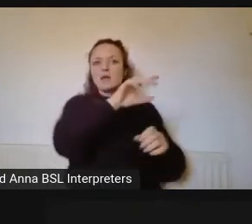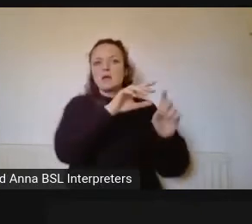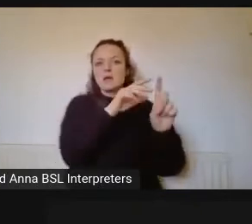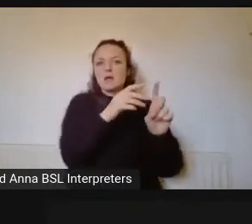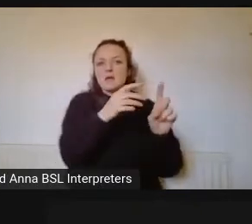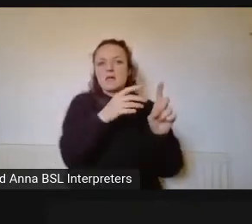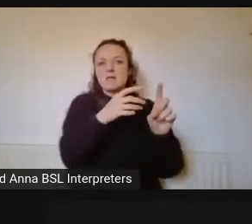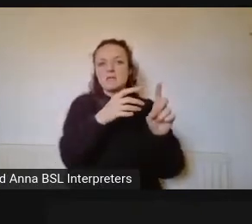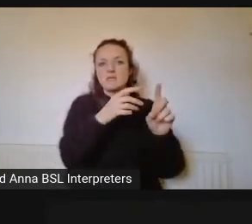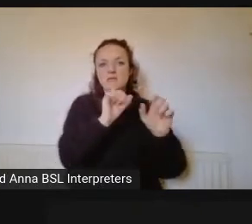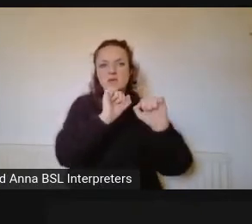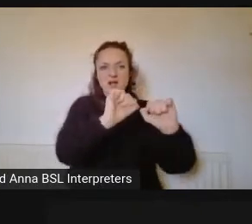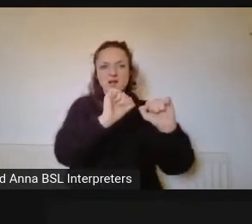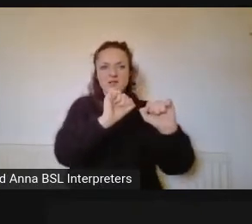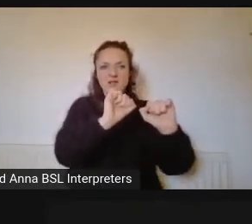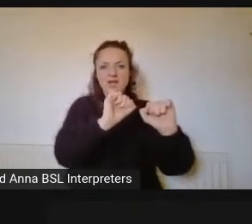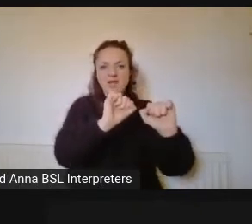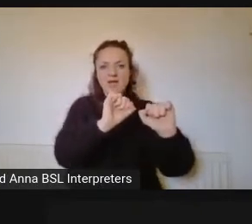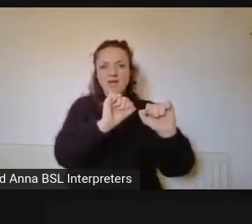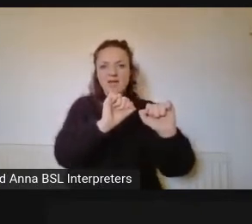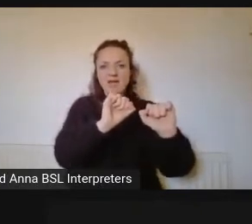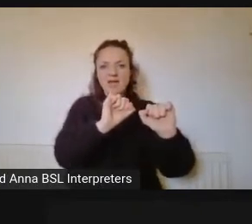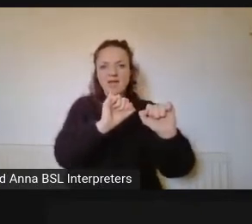dispersing and occluding their own assets,